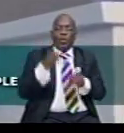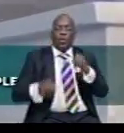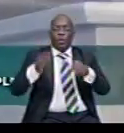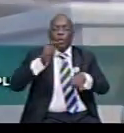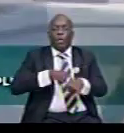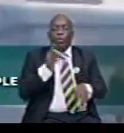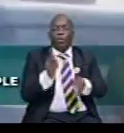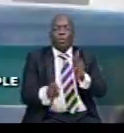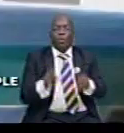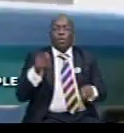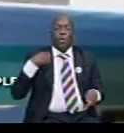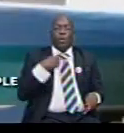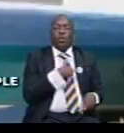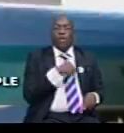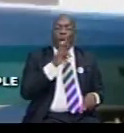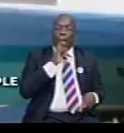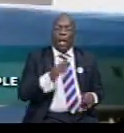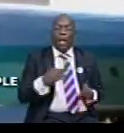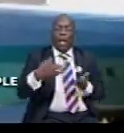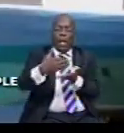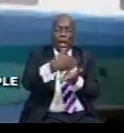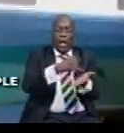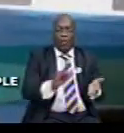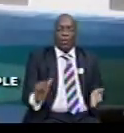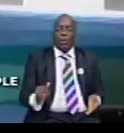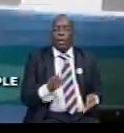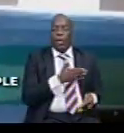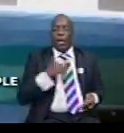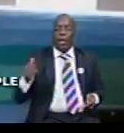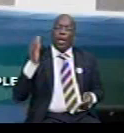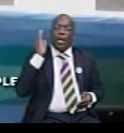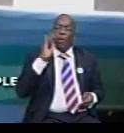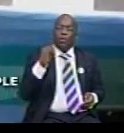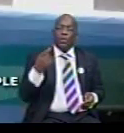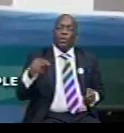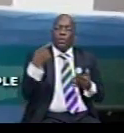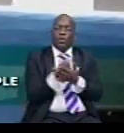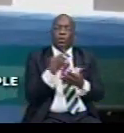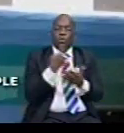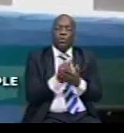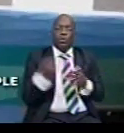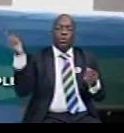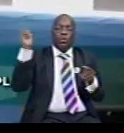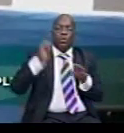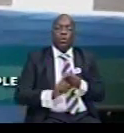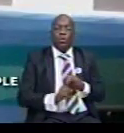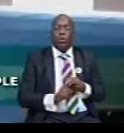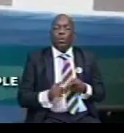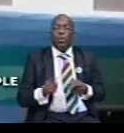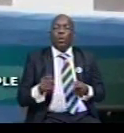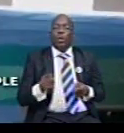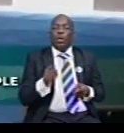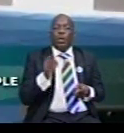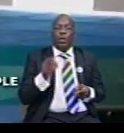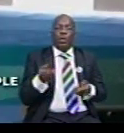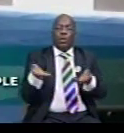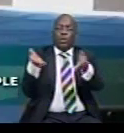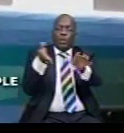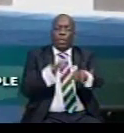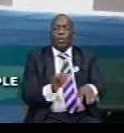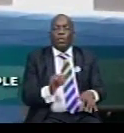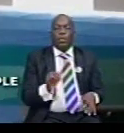we're harvesting and we're preaching the gospel to the dead in even